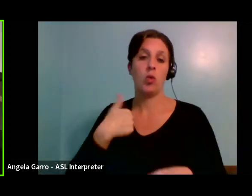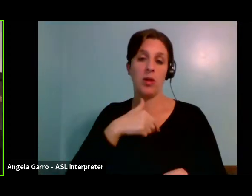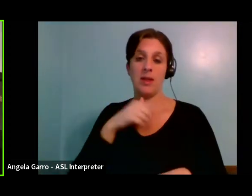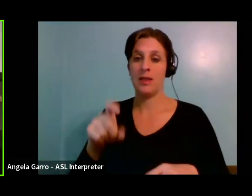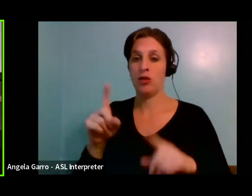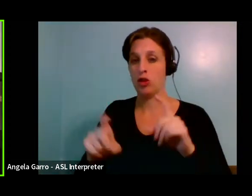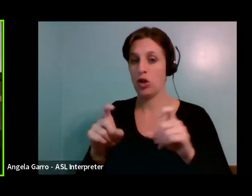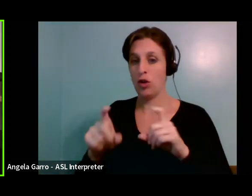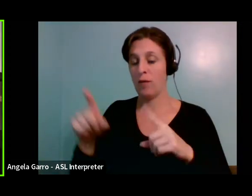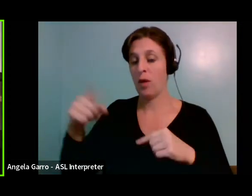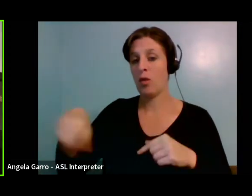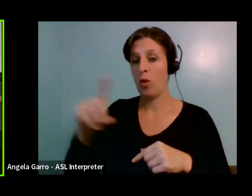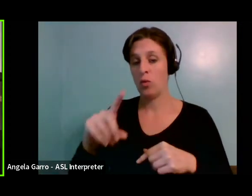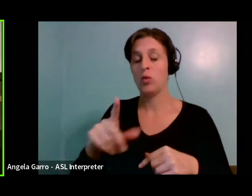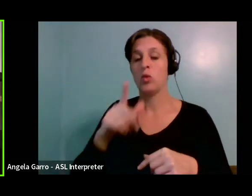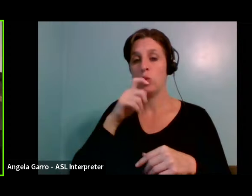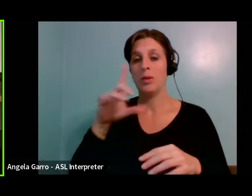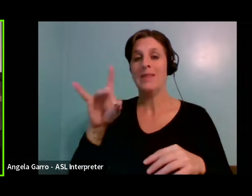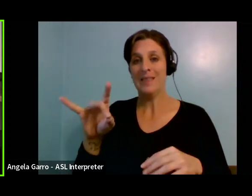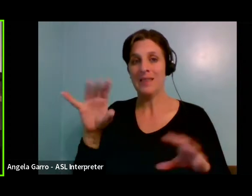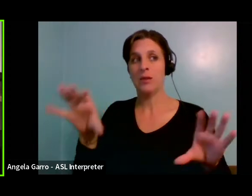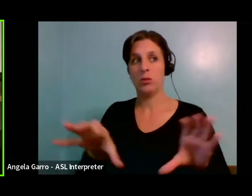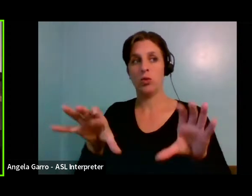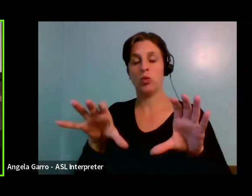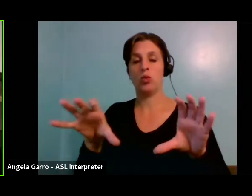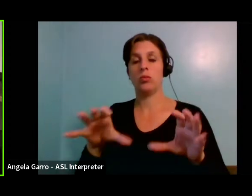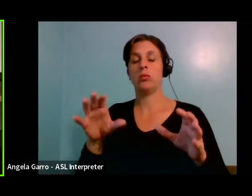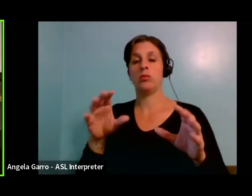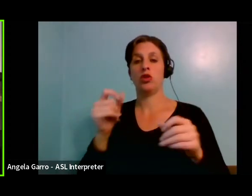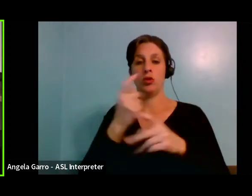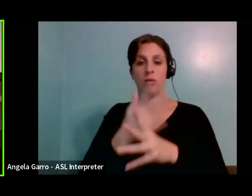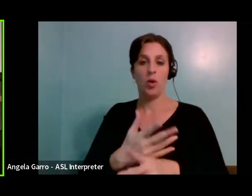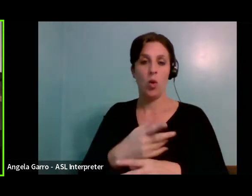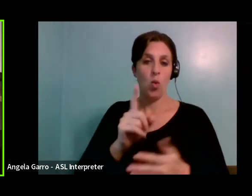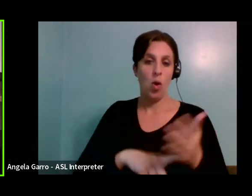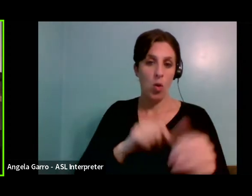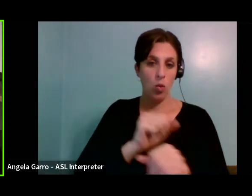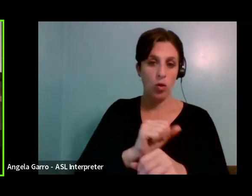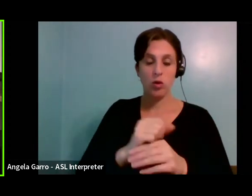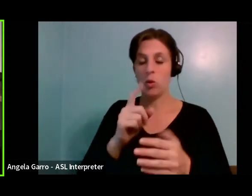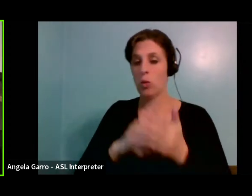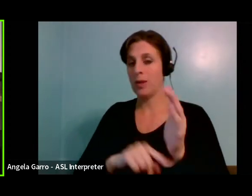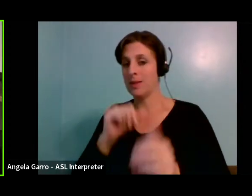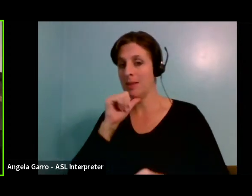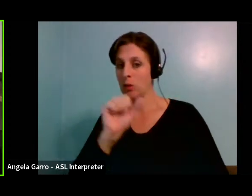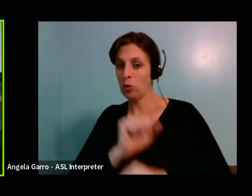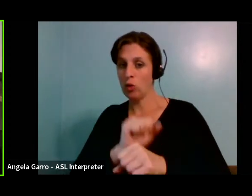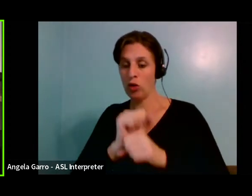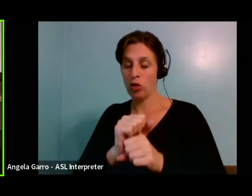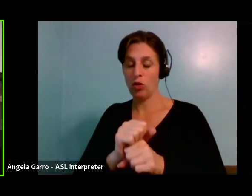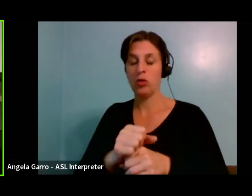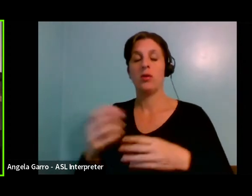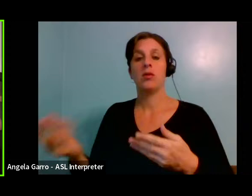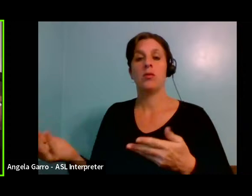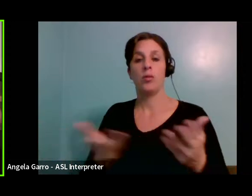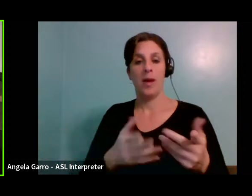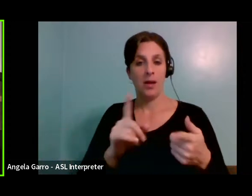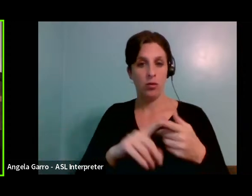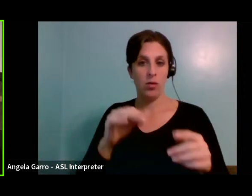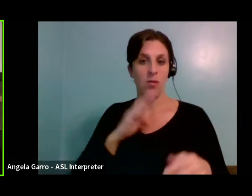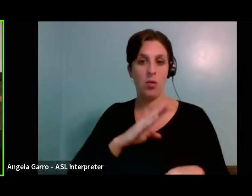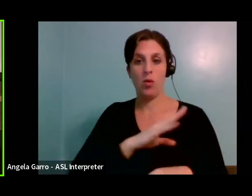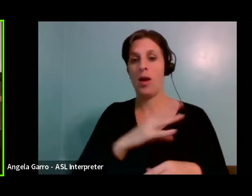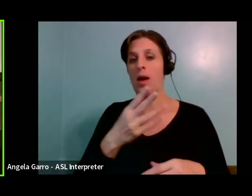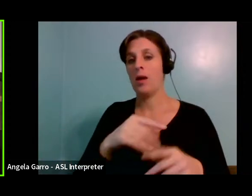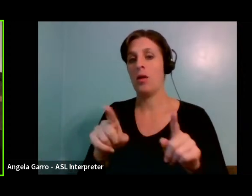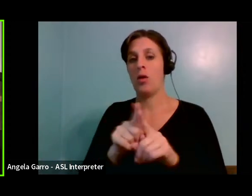those that did perform supervision. What do they think worked? What didn't work? Bring that back to the board, and then bring